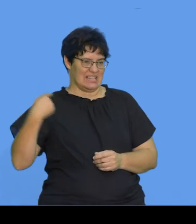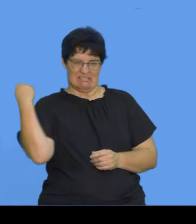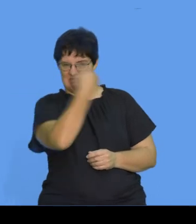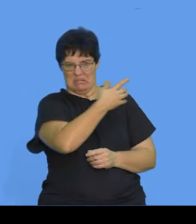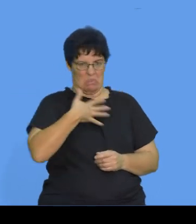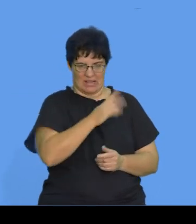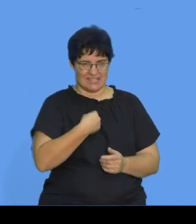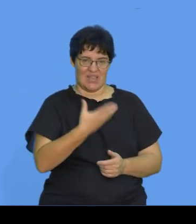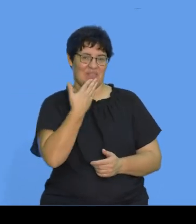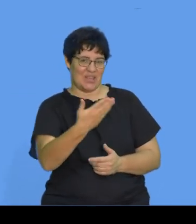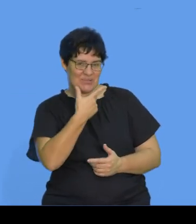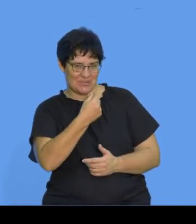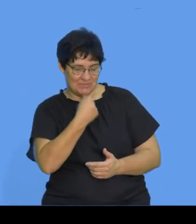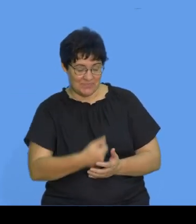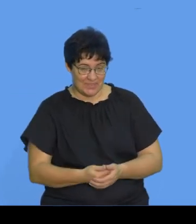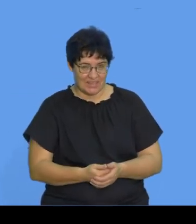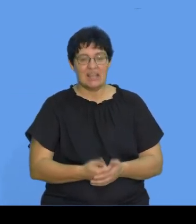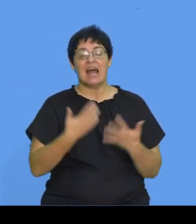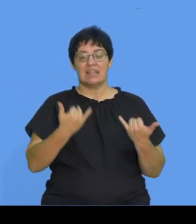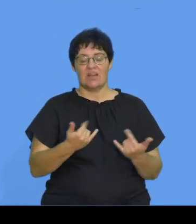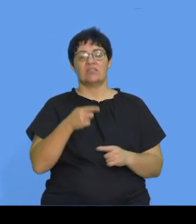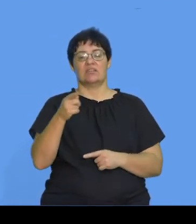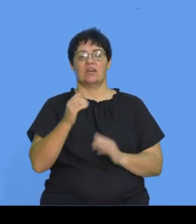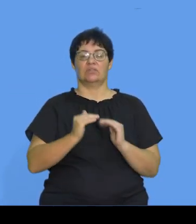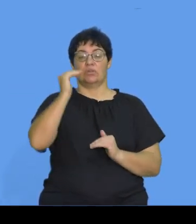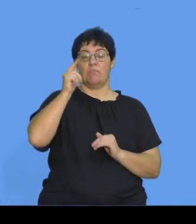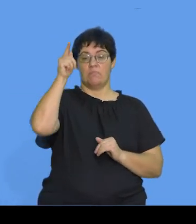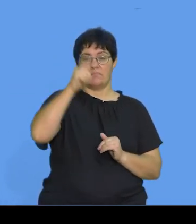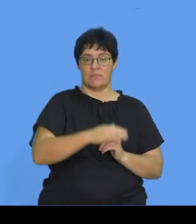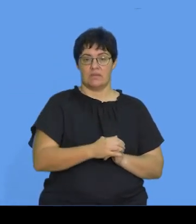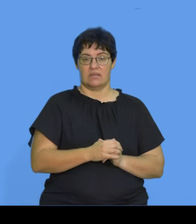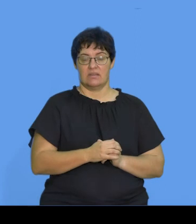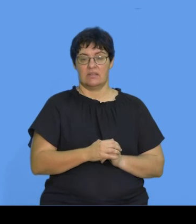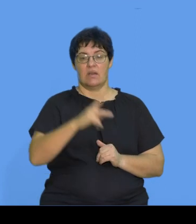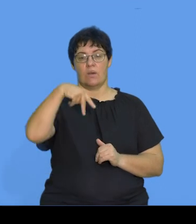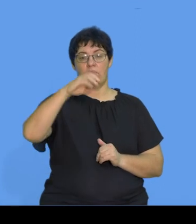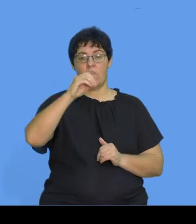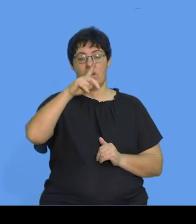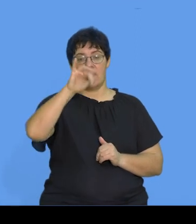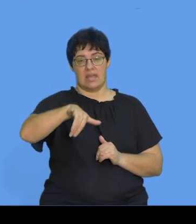want to go over the lady's face. Thank you, Nicolene. All right, and we go at the top here.